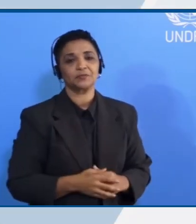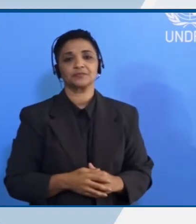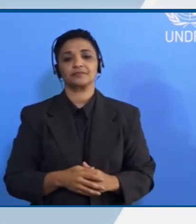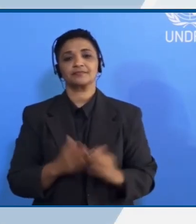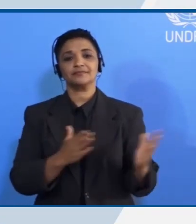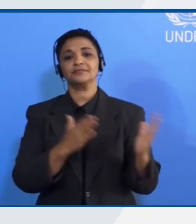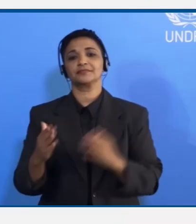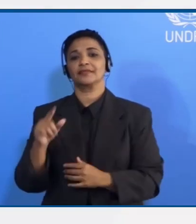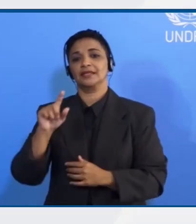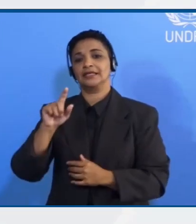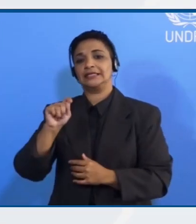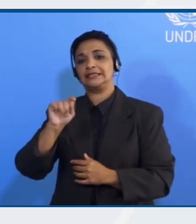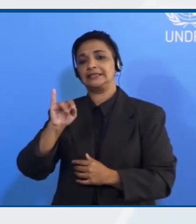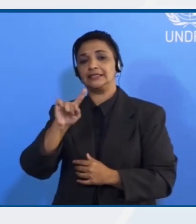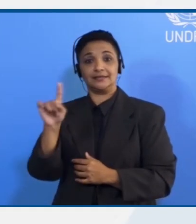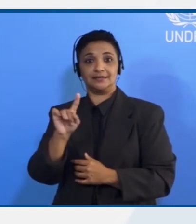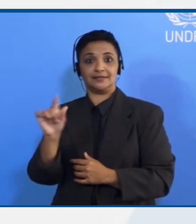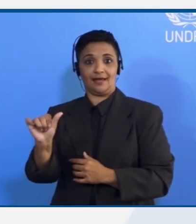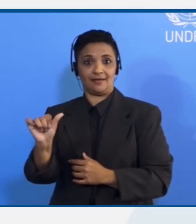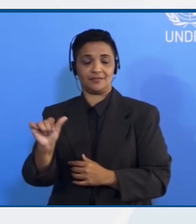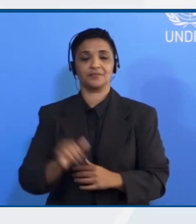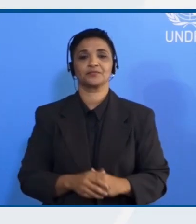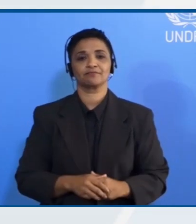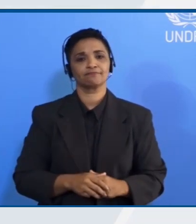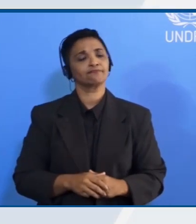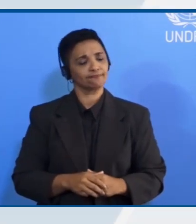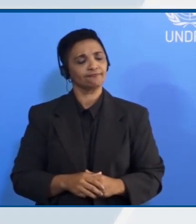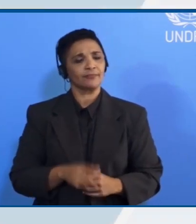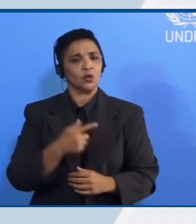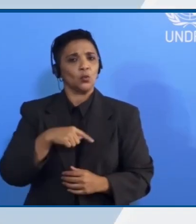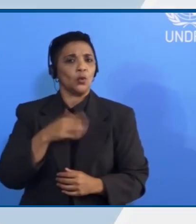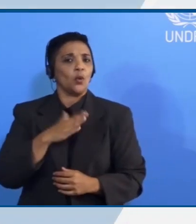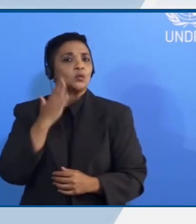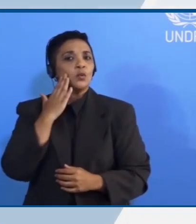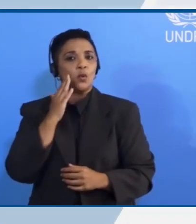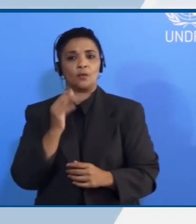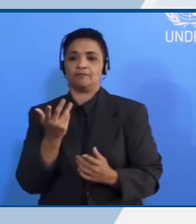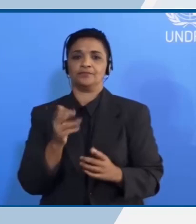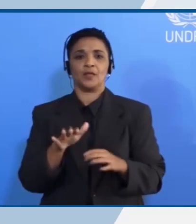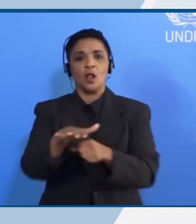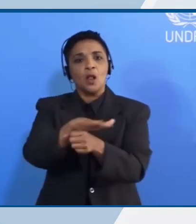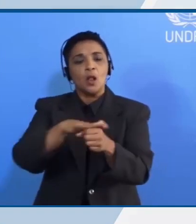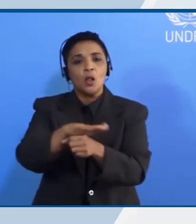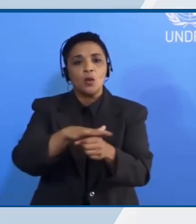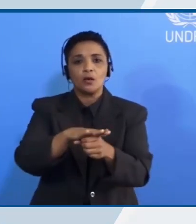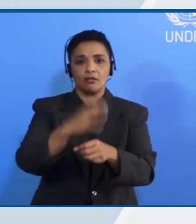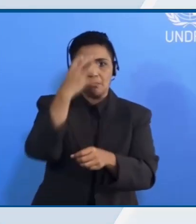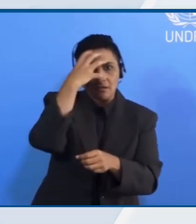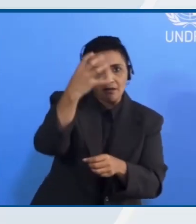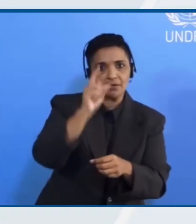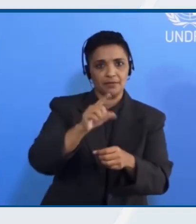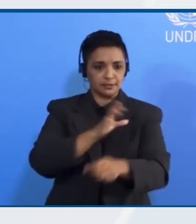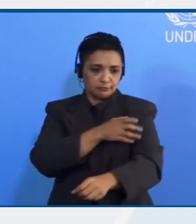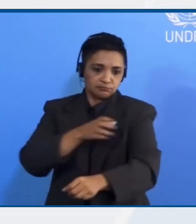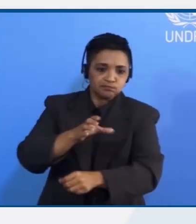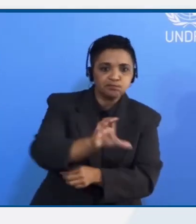let's go to TISA now. So clearly this is all about trying to increase the capabilities and the capacities of local governments and accelerate, isn't